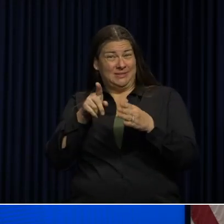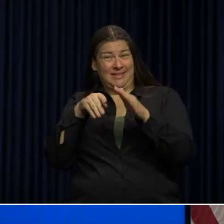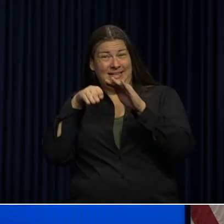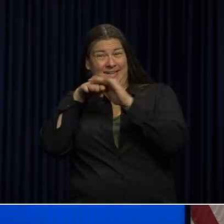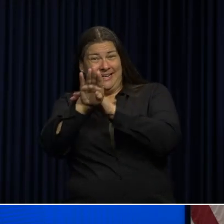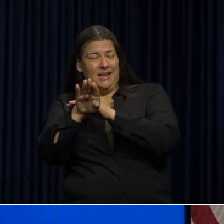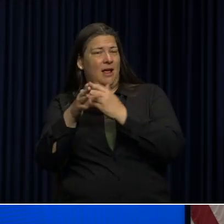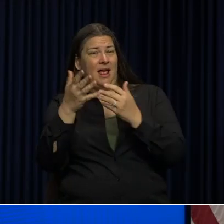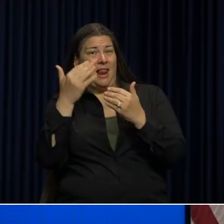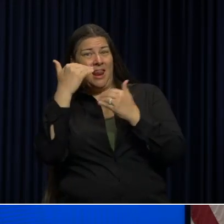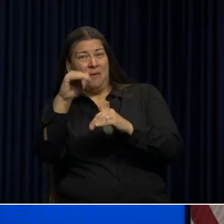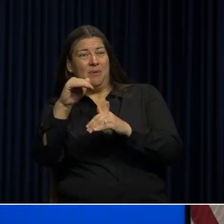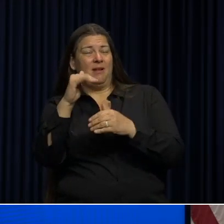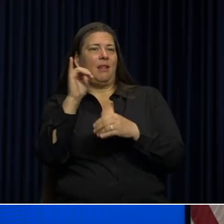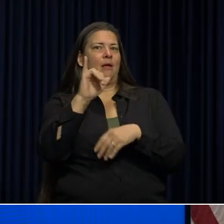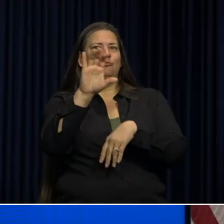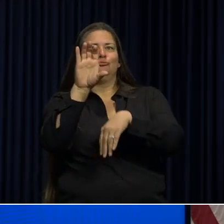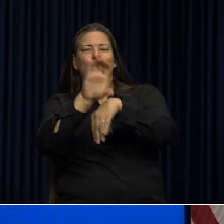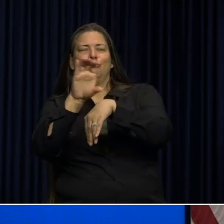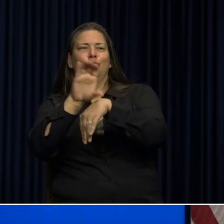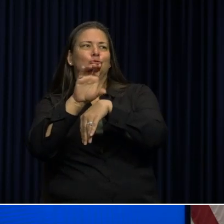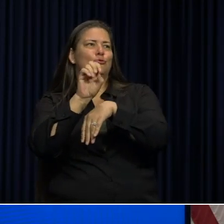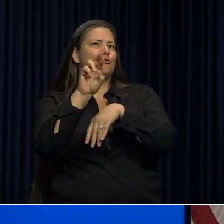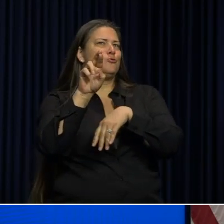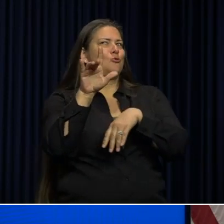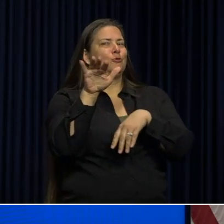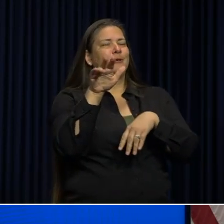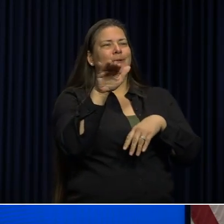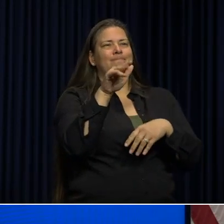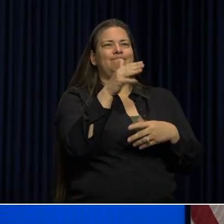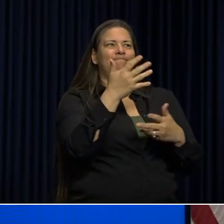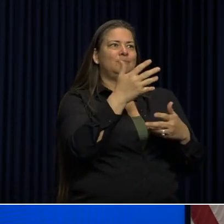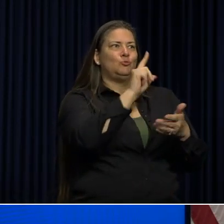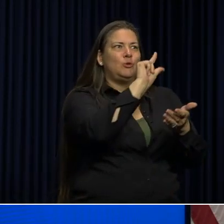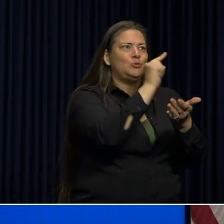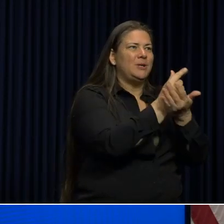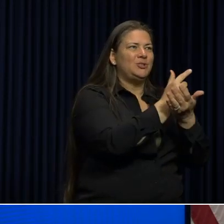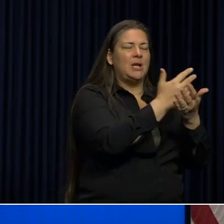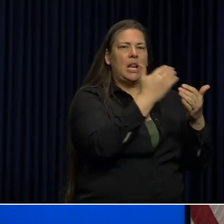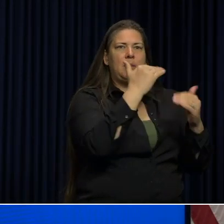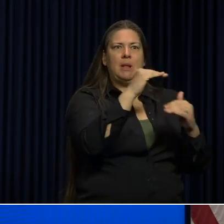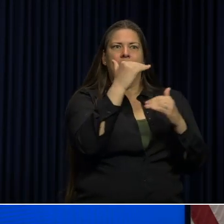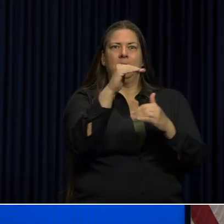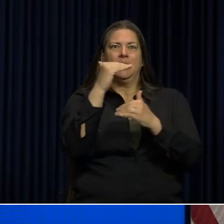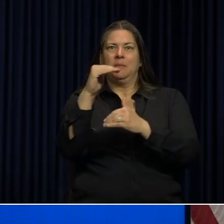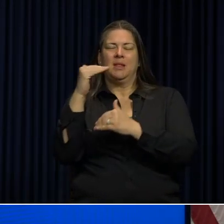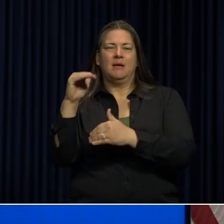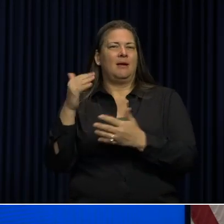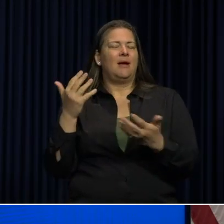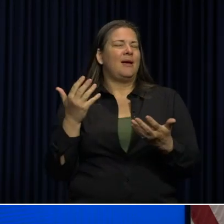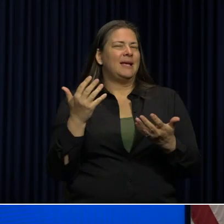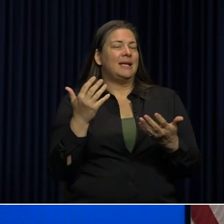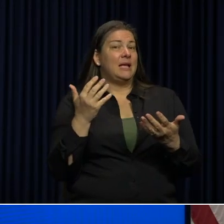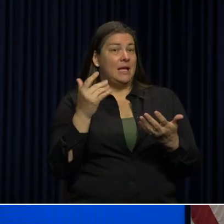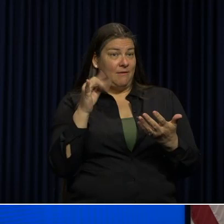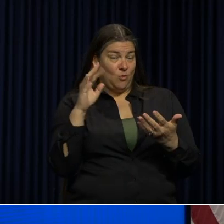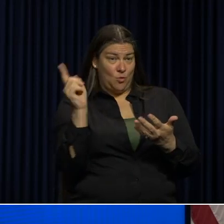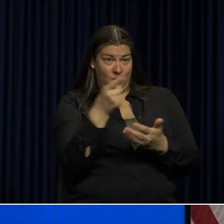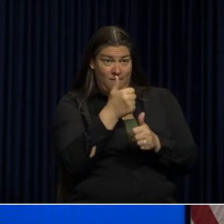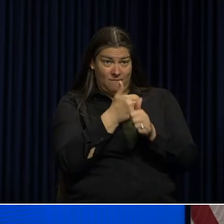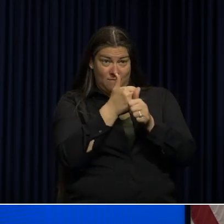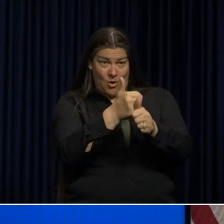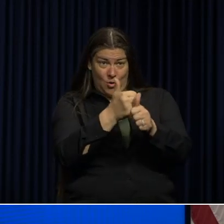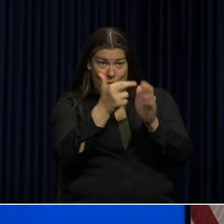from our houses of worship to options now for graduations. That's as long as everybody follows the rules, and they're